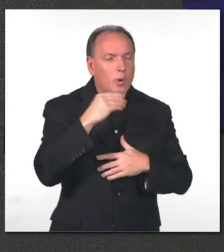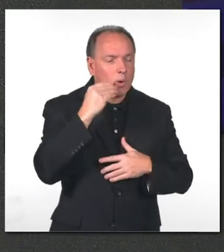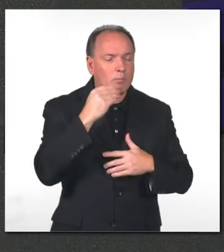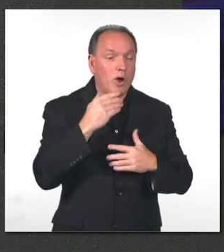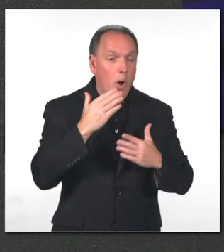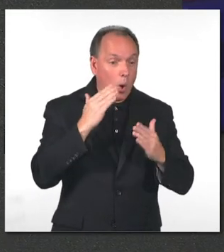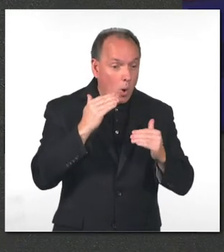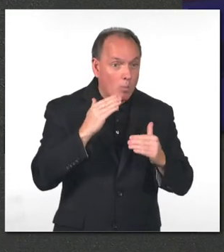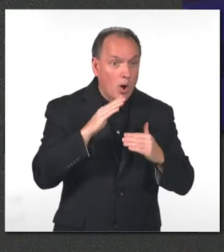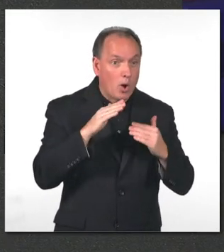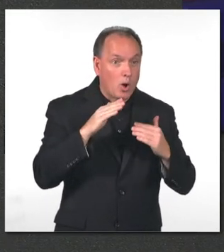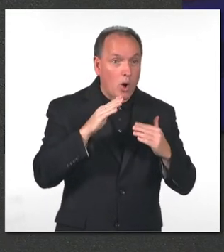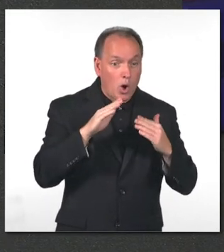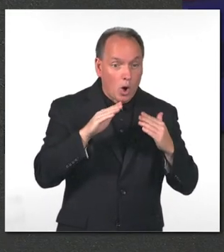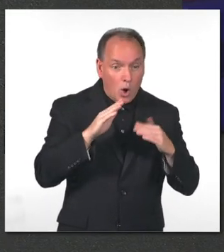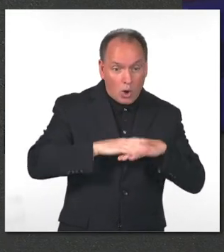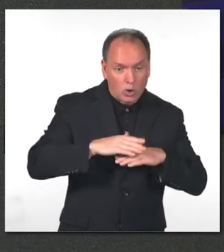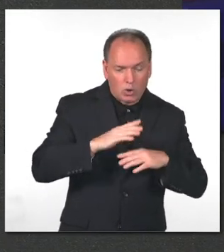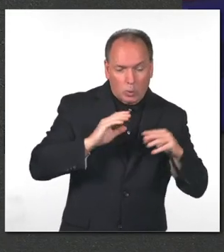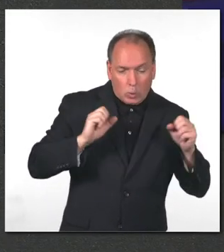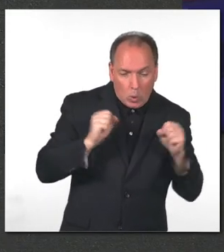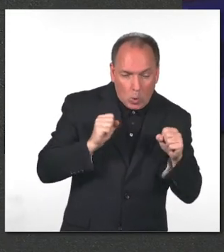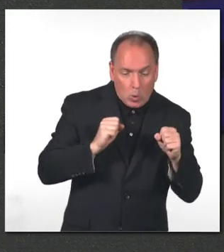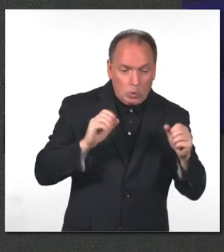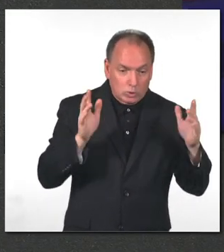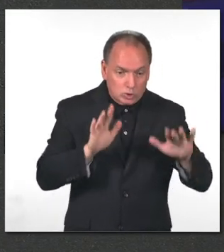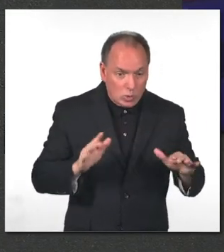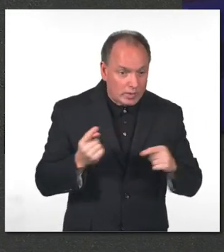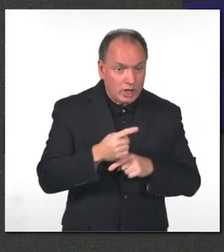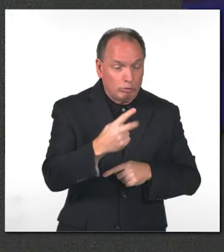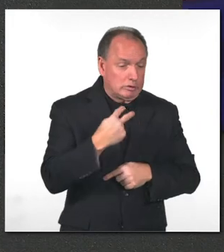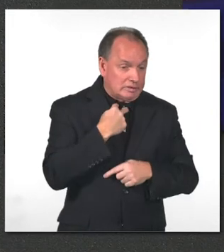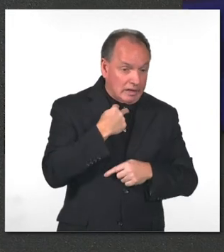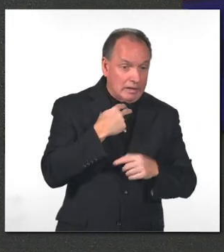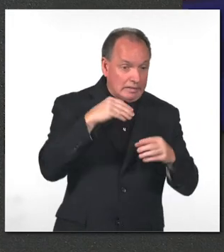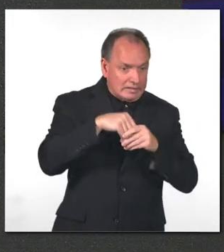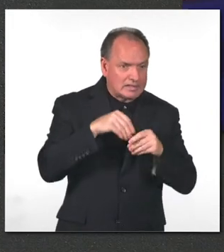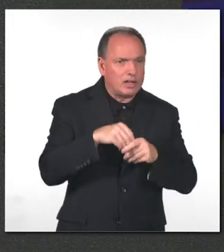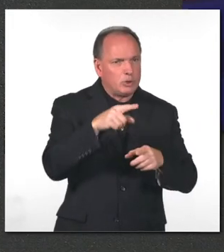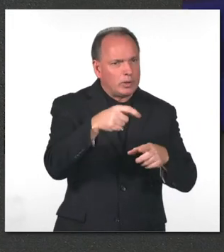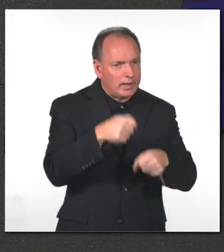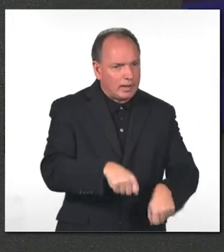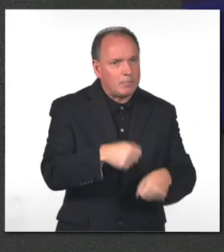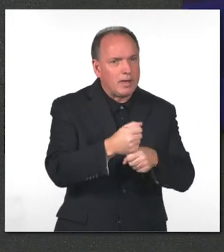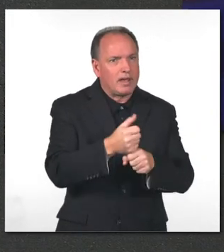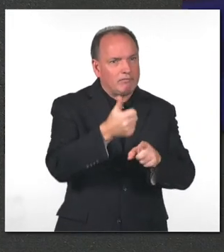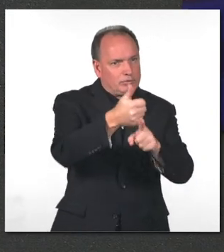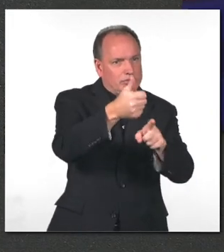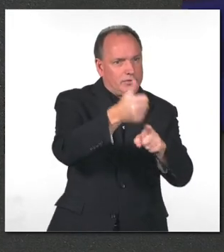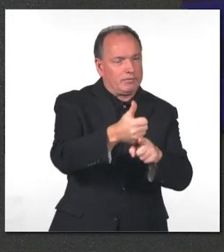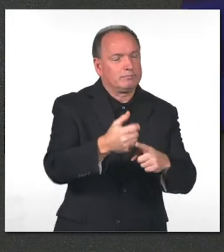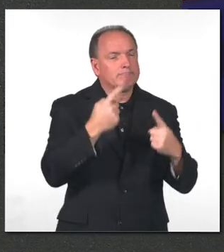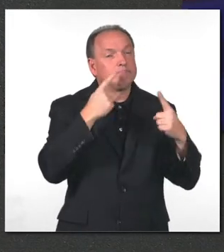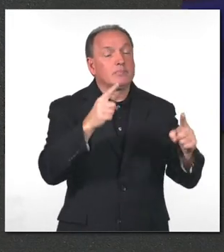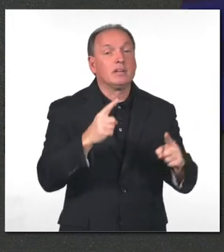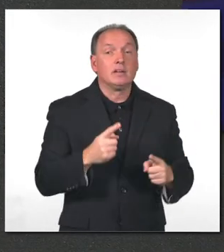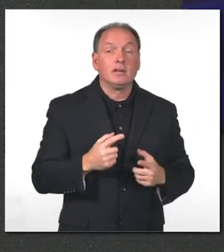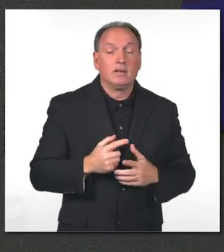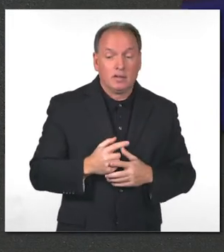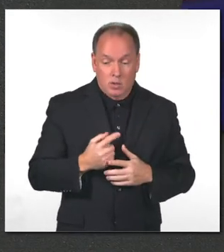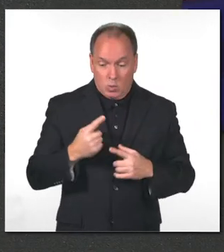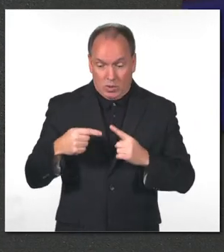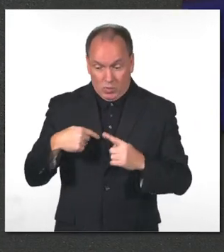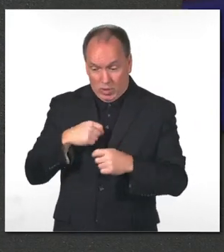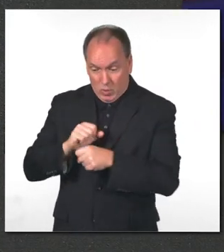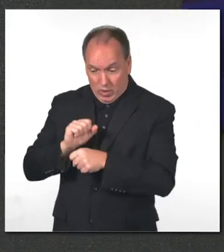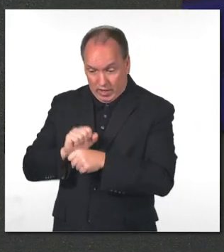on a wintery, snowy day when you're stuck inside, you get to make a snow bunny of your very own. While we were working on that